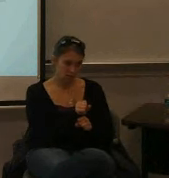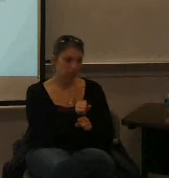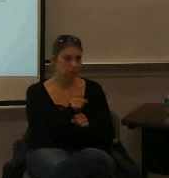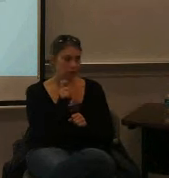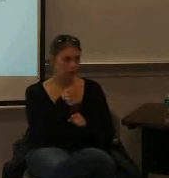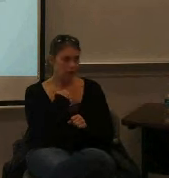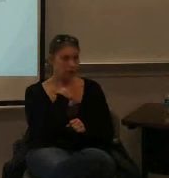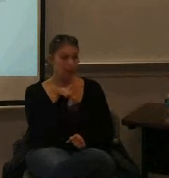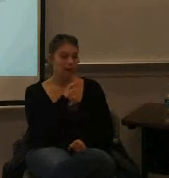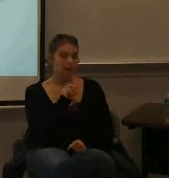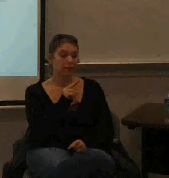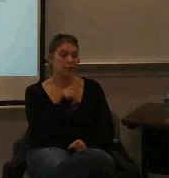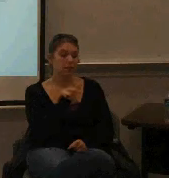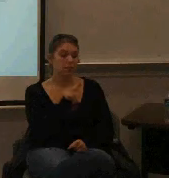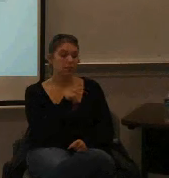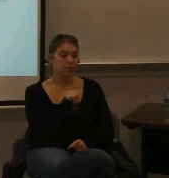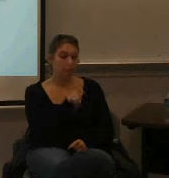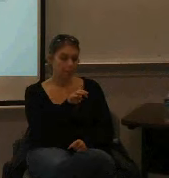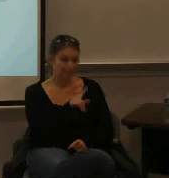the system, feedbacks.